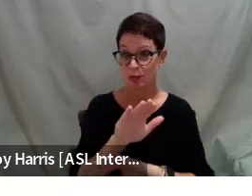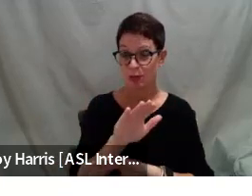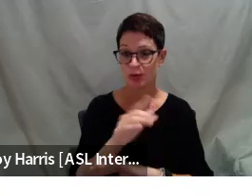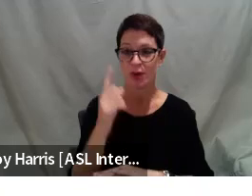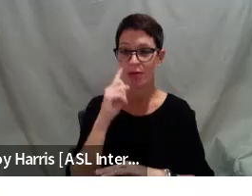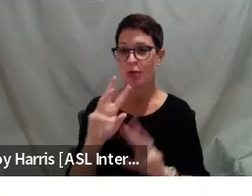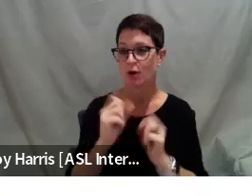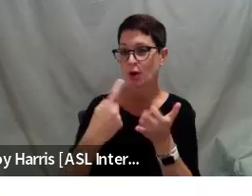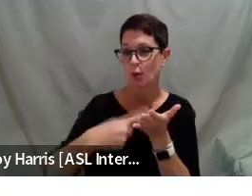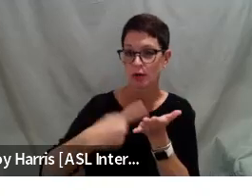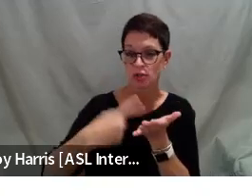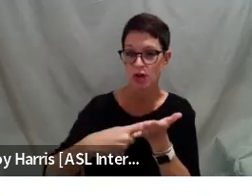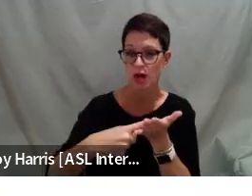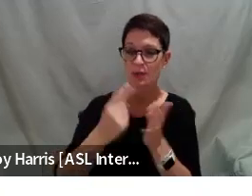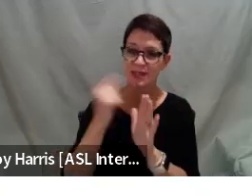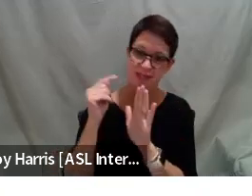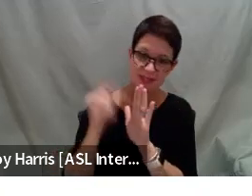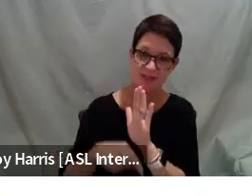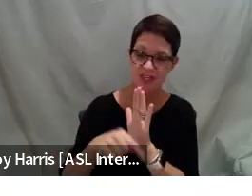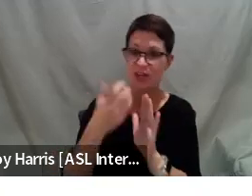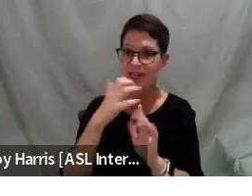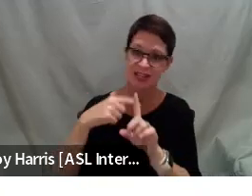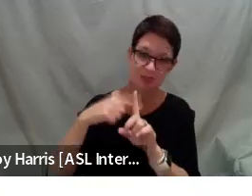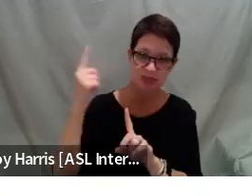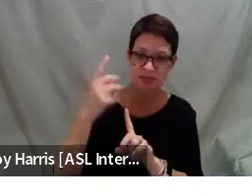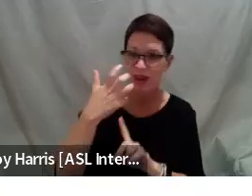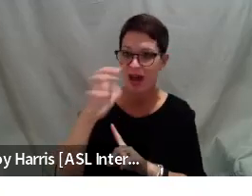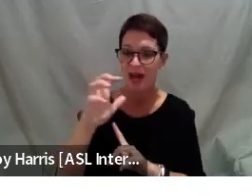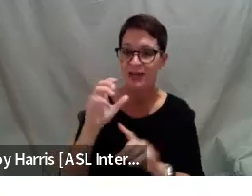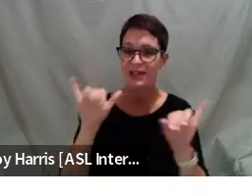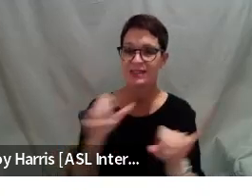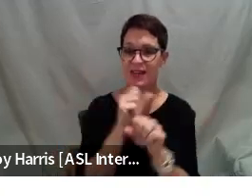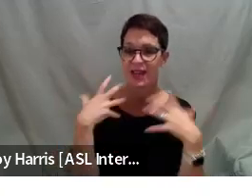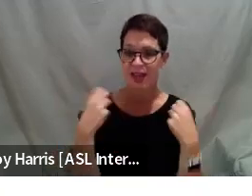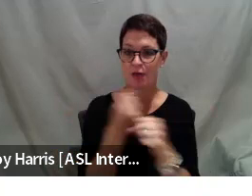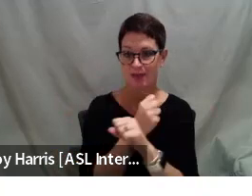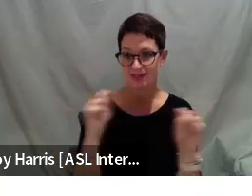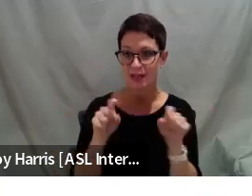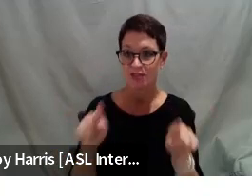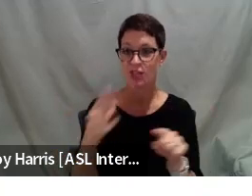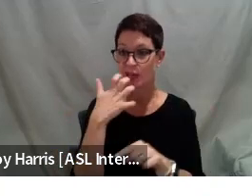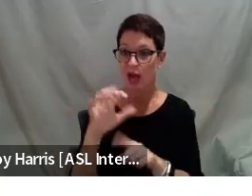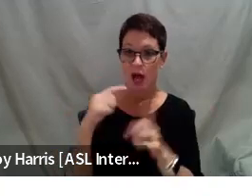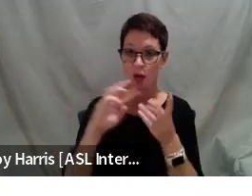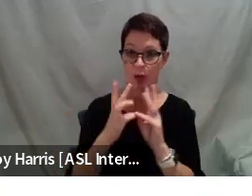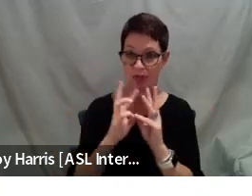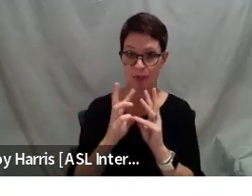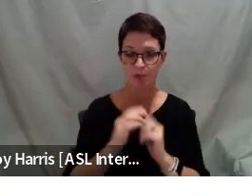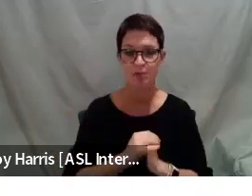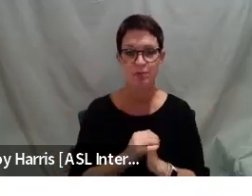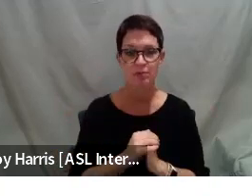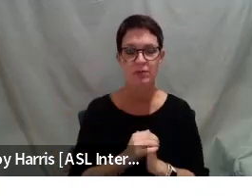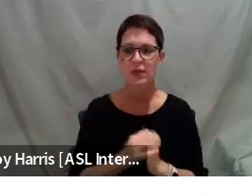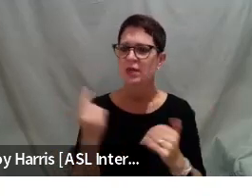a workshop on severe heat, staying healthy and safe during very hot weather. This